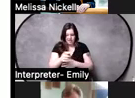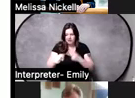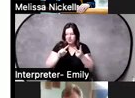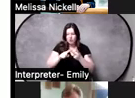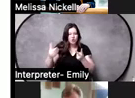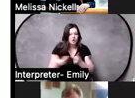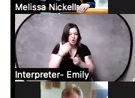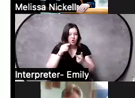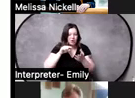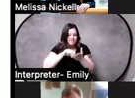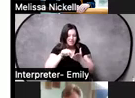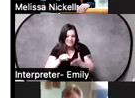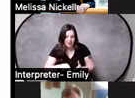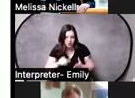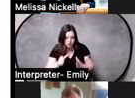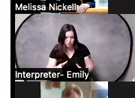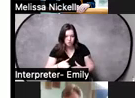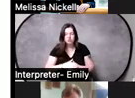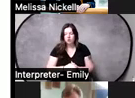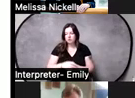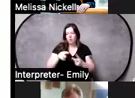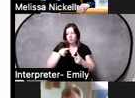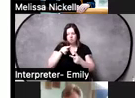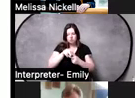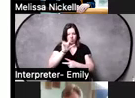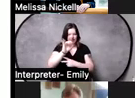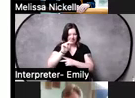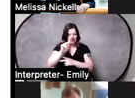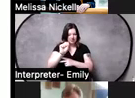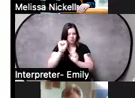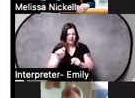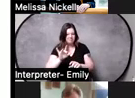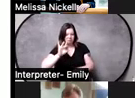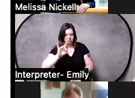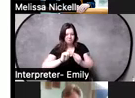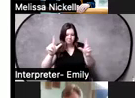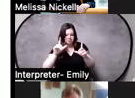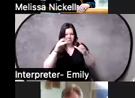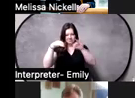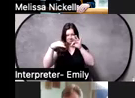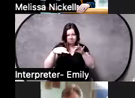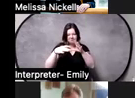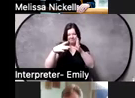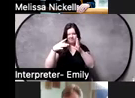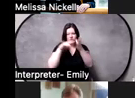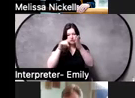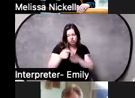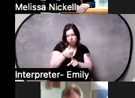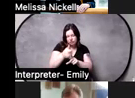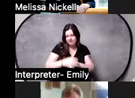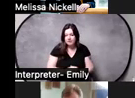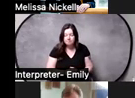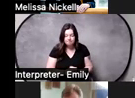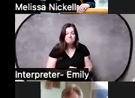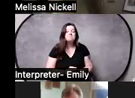for these 2 funding mechanisms that you can explore in a little bit more detail. And with that,